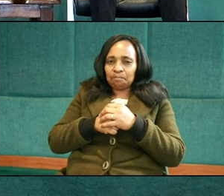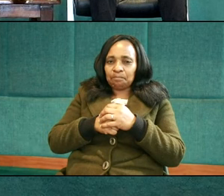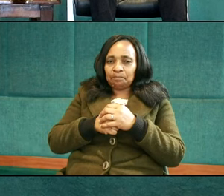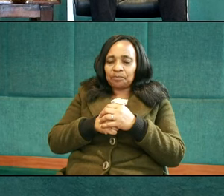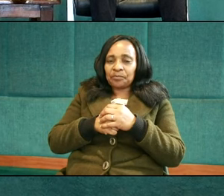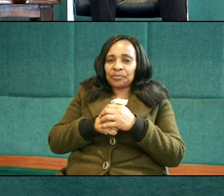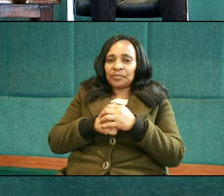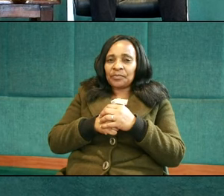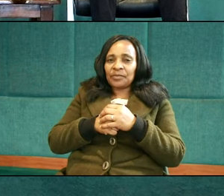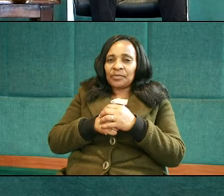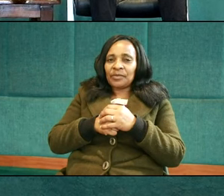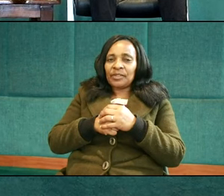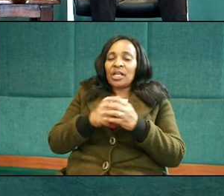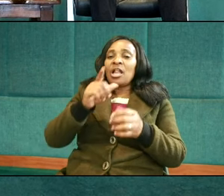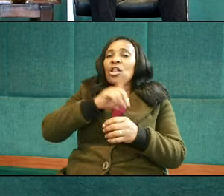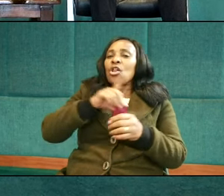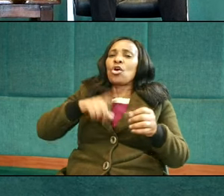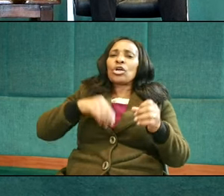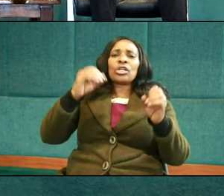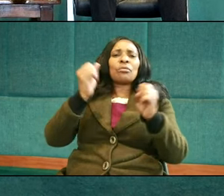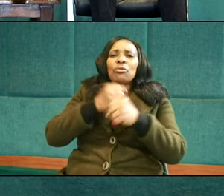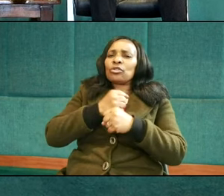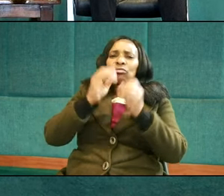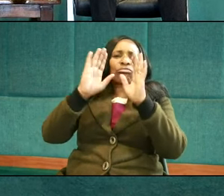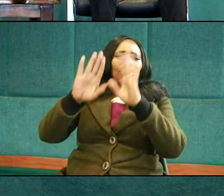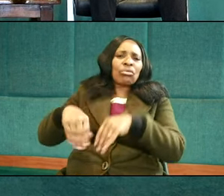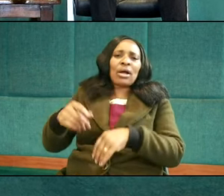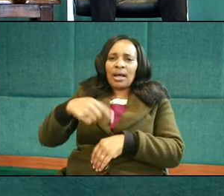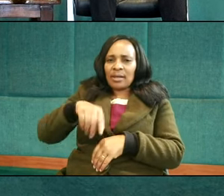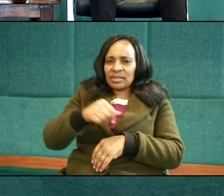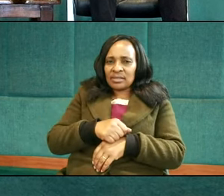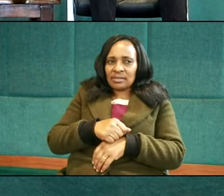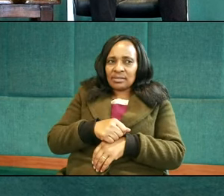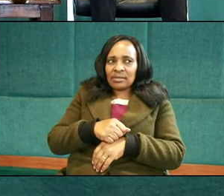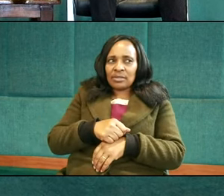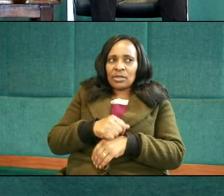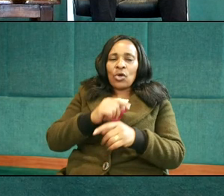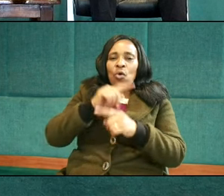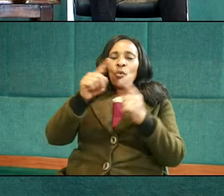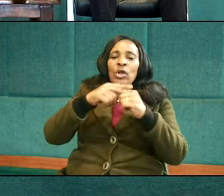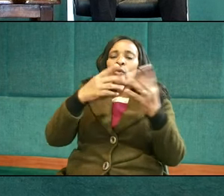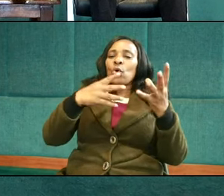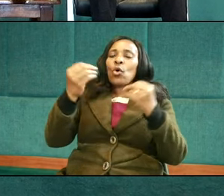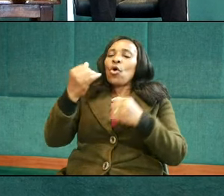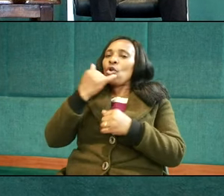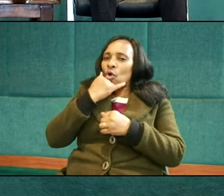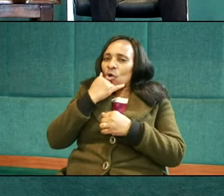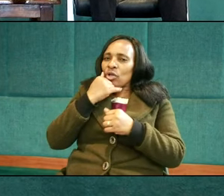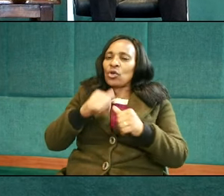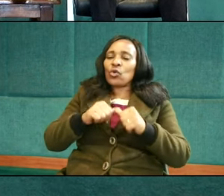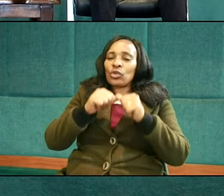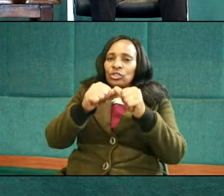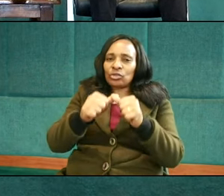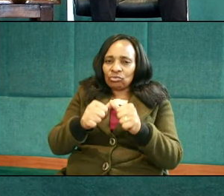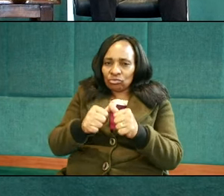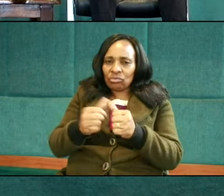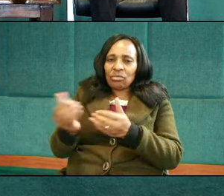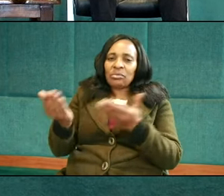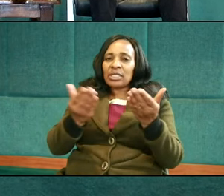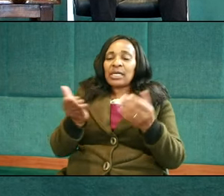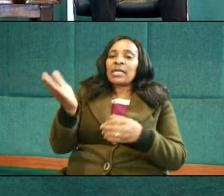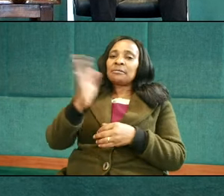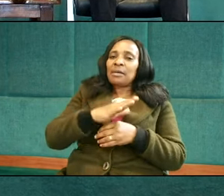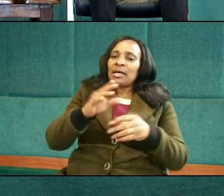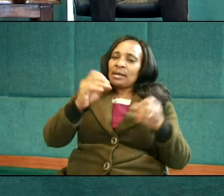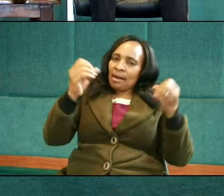is that the Lord does not forsake us. Even when we go wrong, he will continue to bring us back to